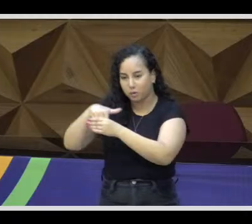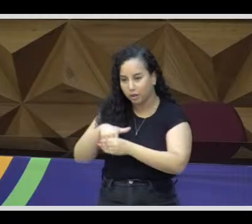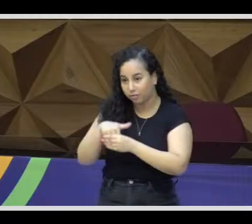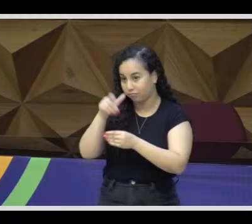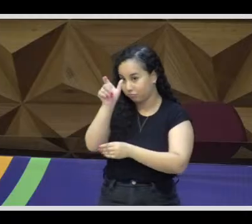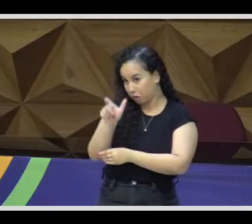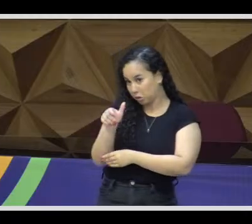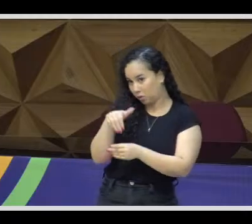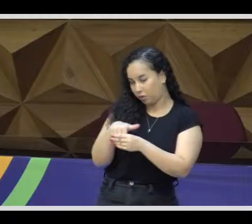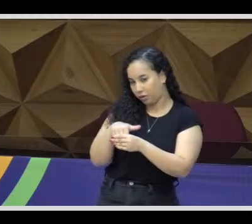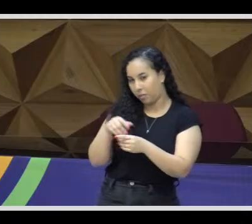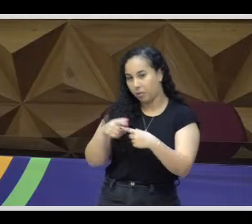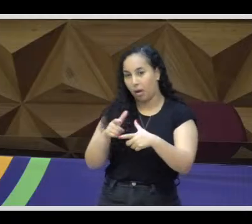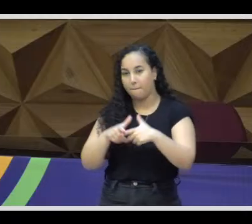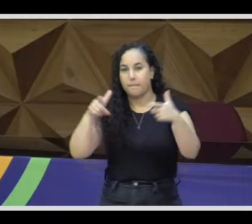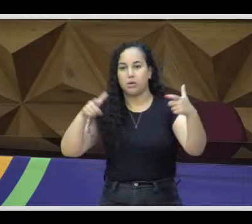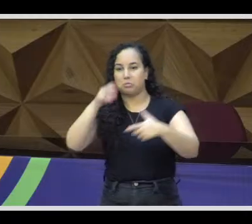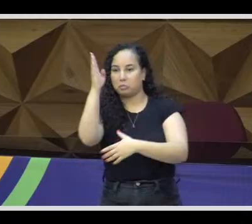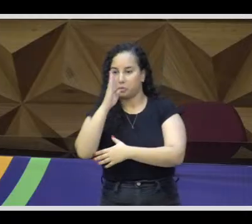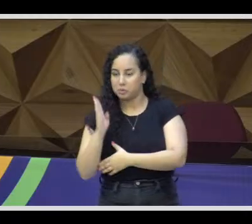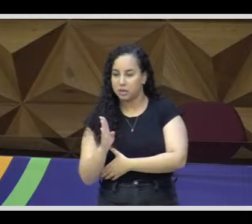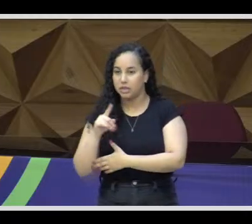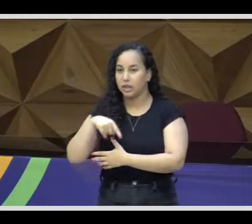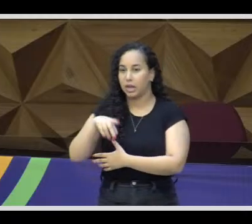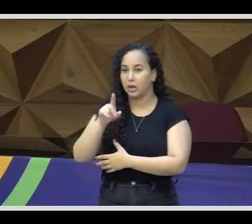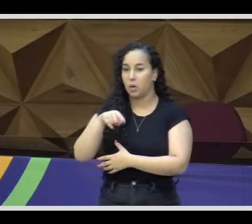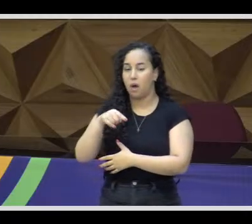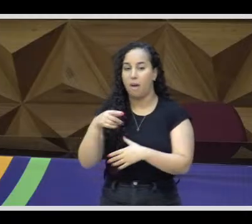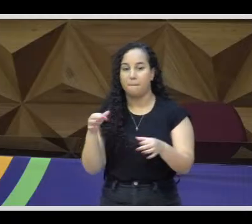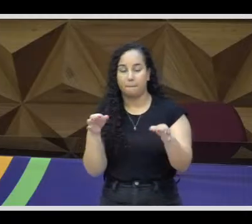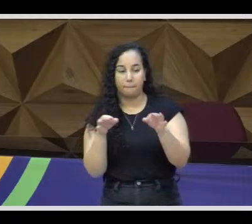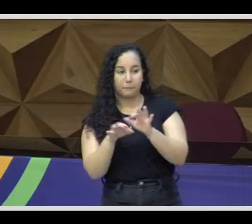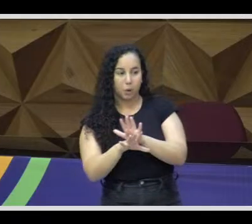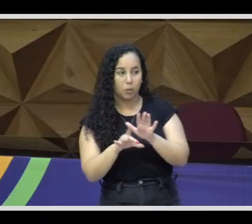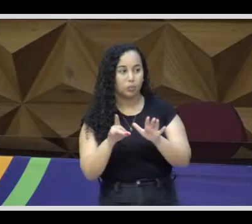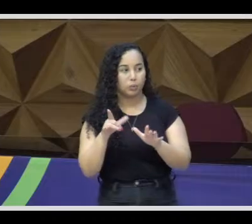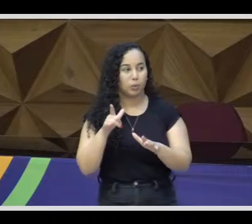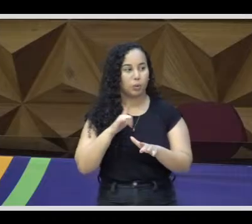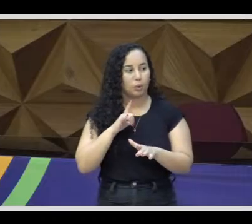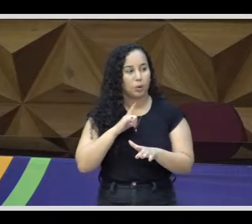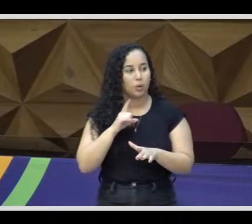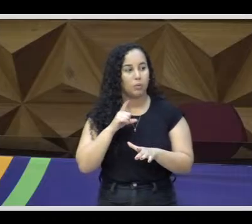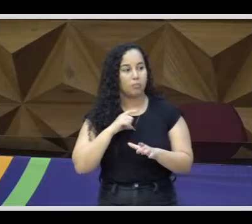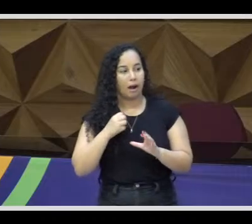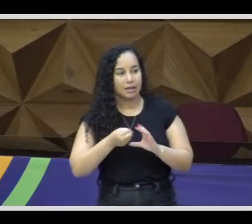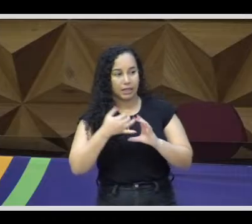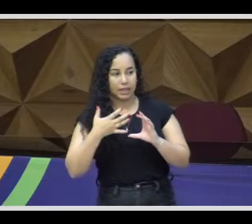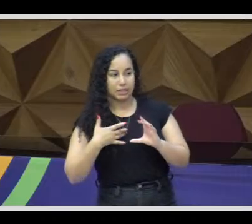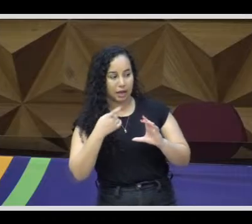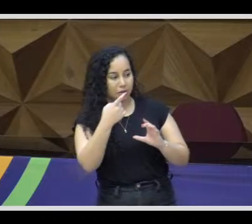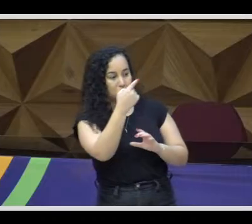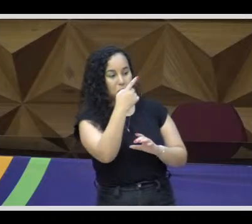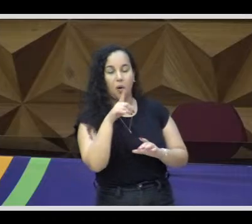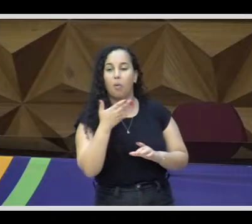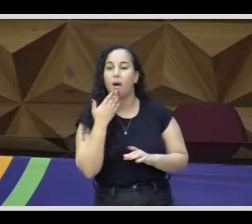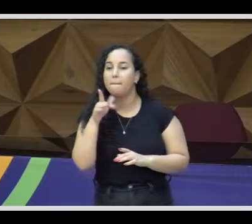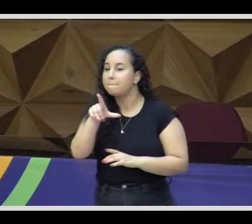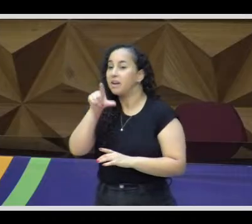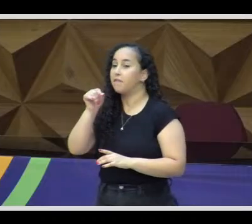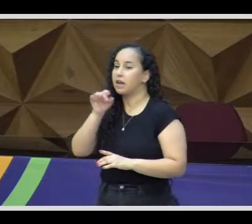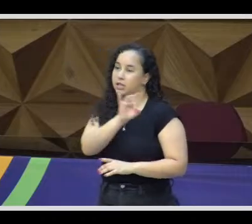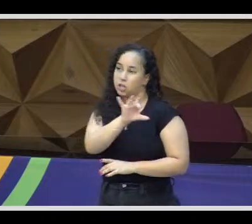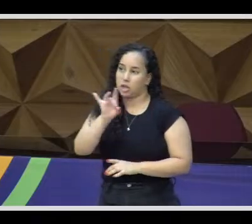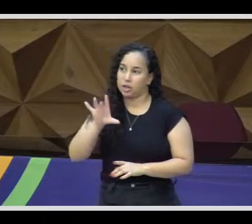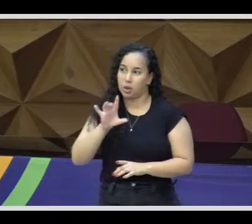that the majority of Brazilians are already calcified in terms of their preferences, right? So when